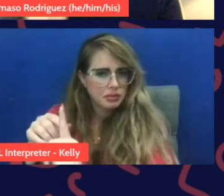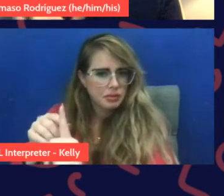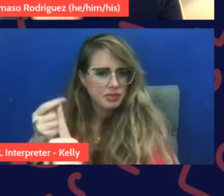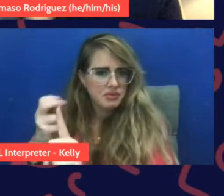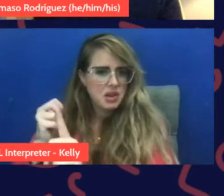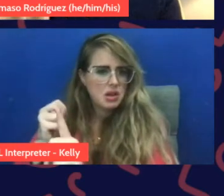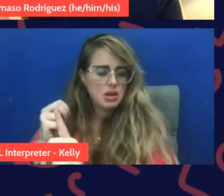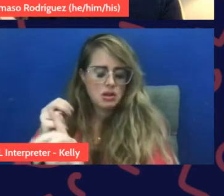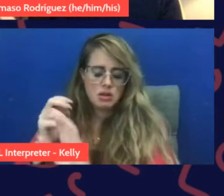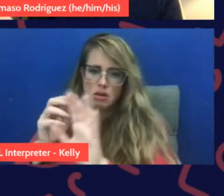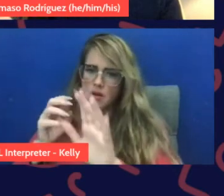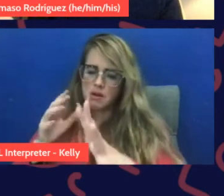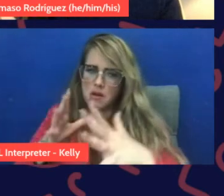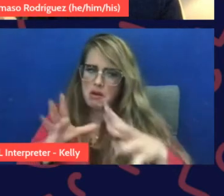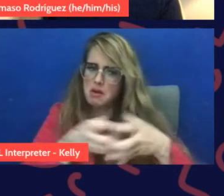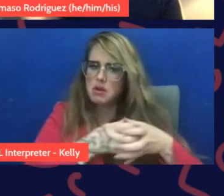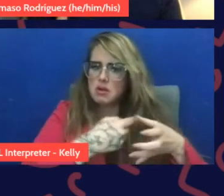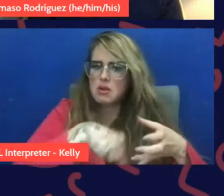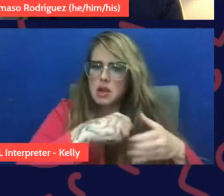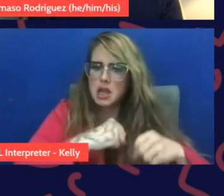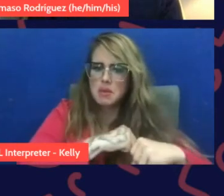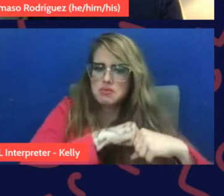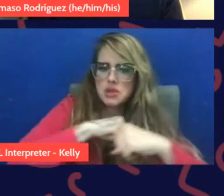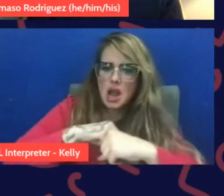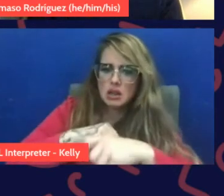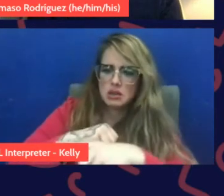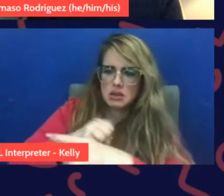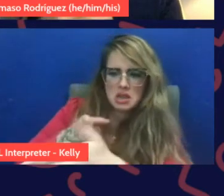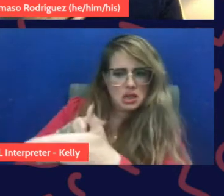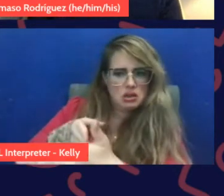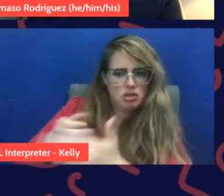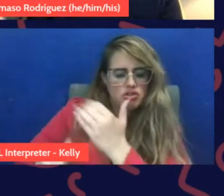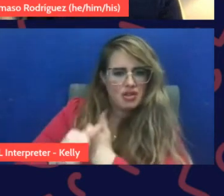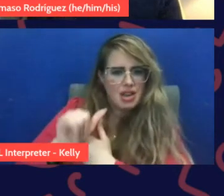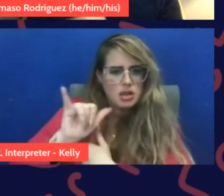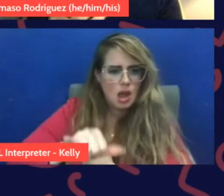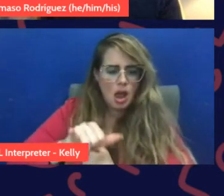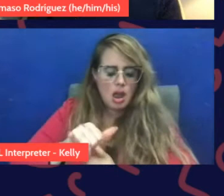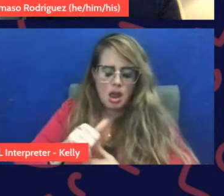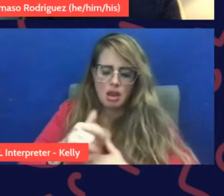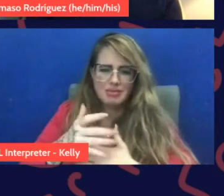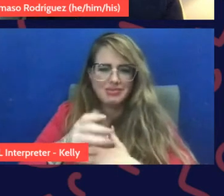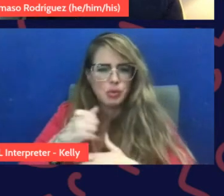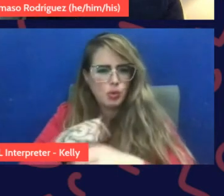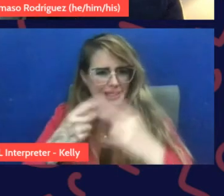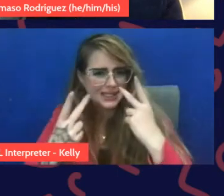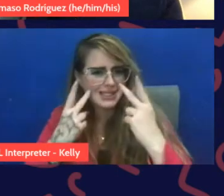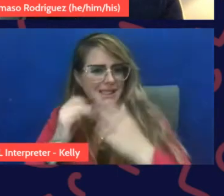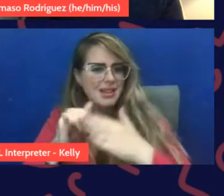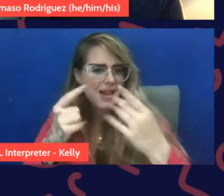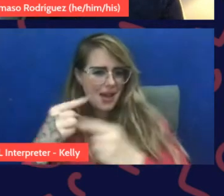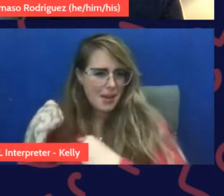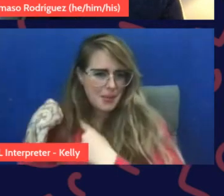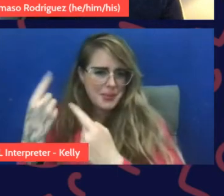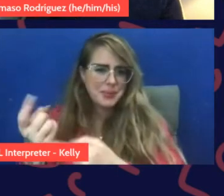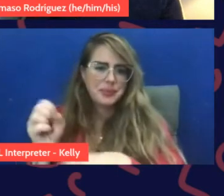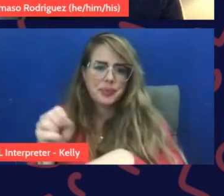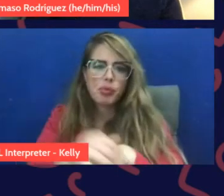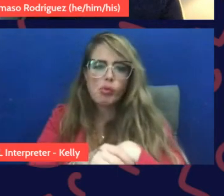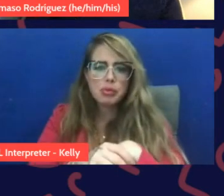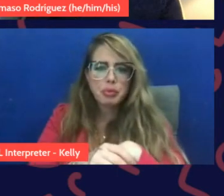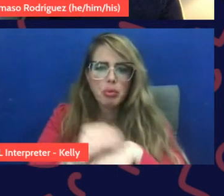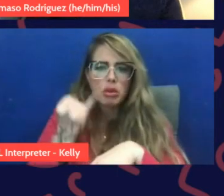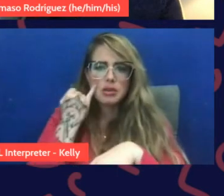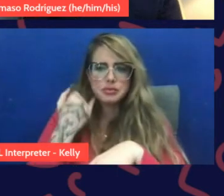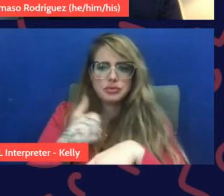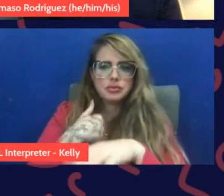with that which can protect from the threat. And so we've seen that play out. And so if I was to